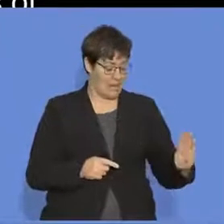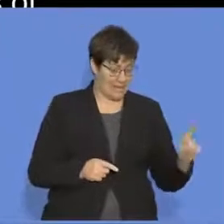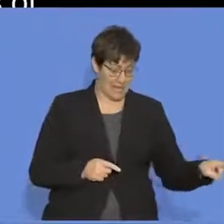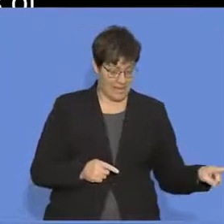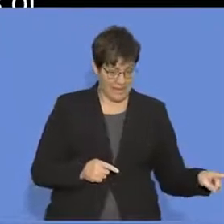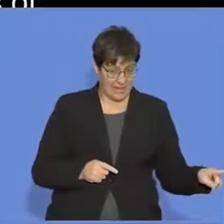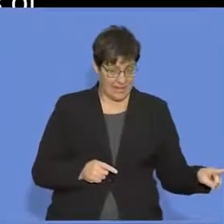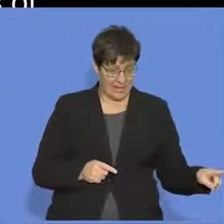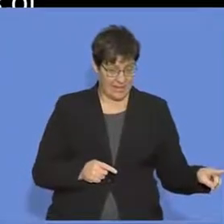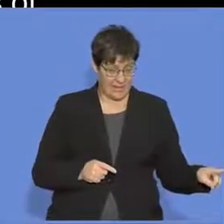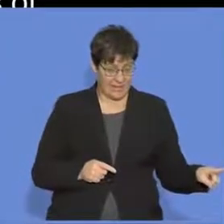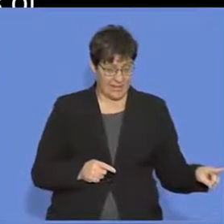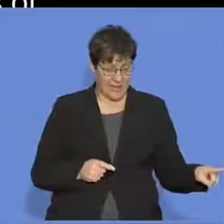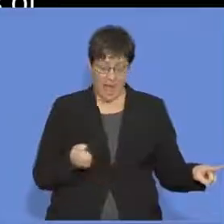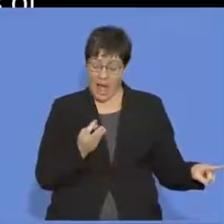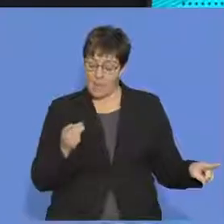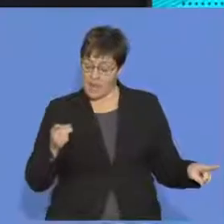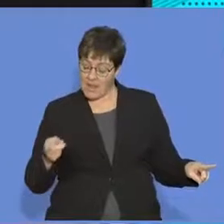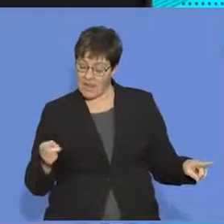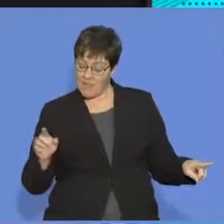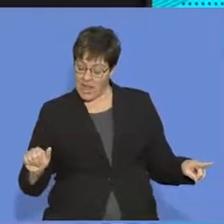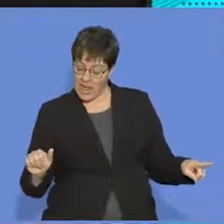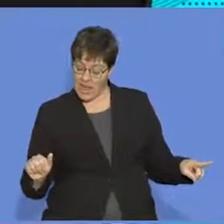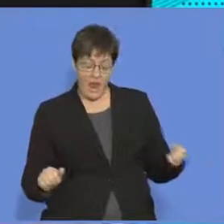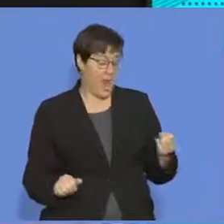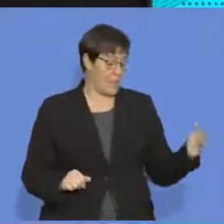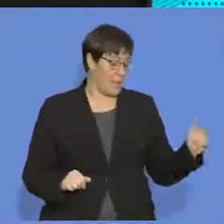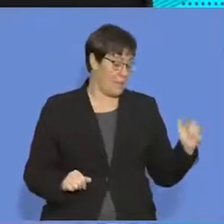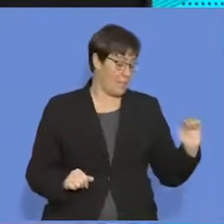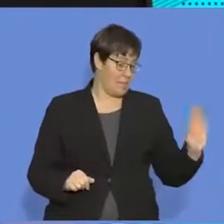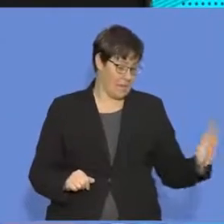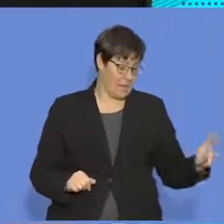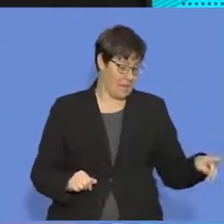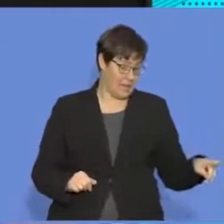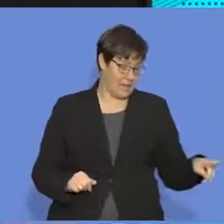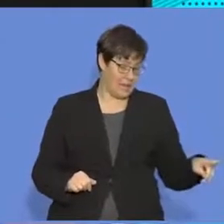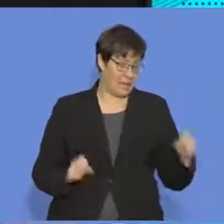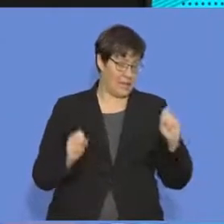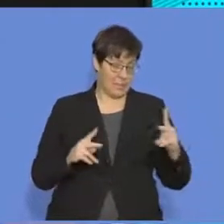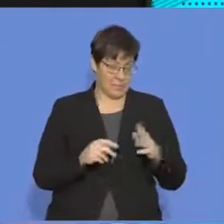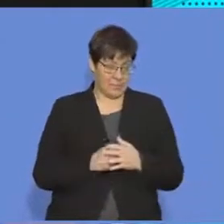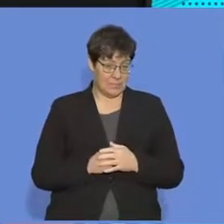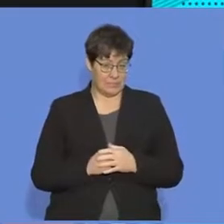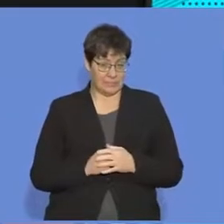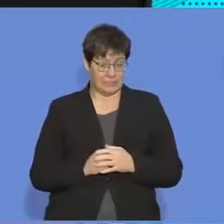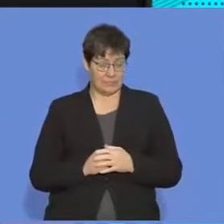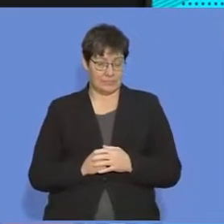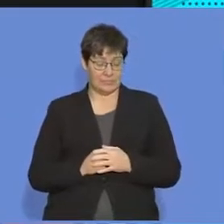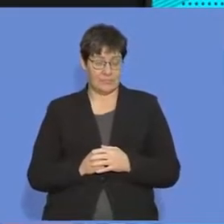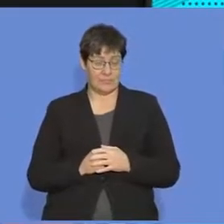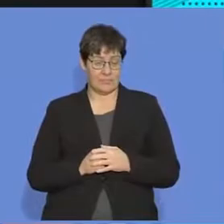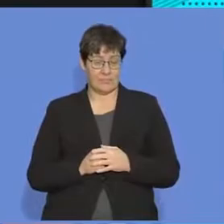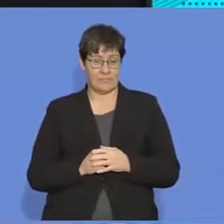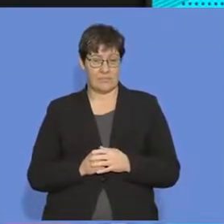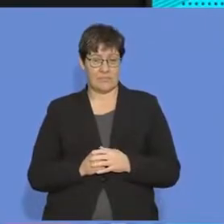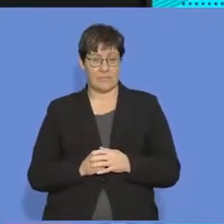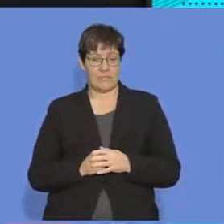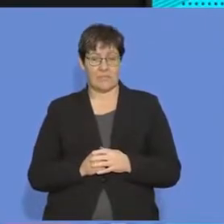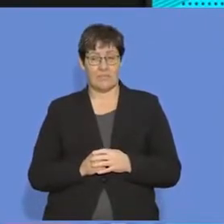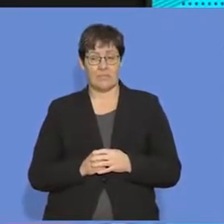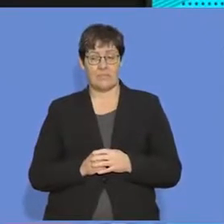B, is the number of A and numbers in B. Are we all together? Fantastic.